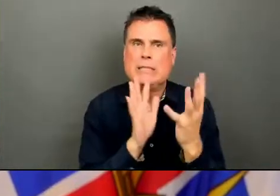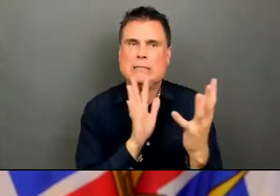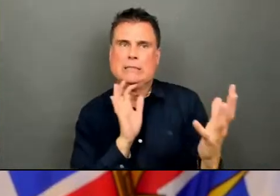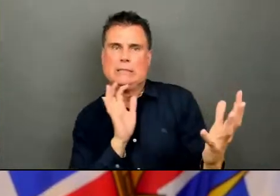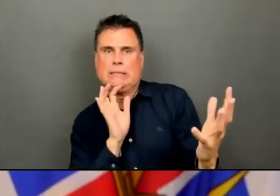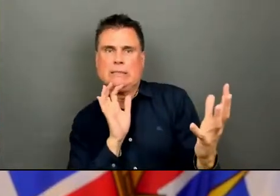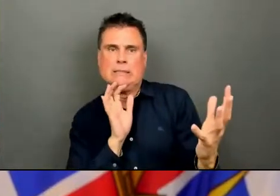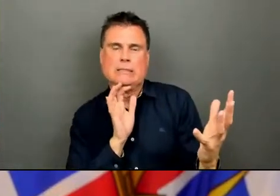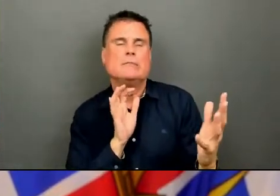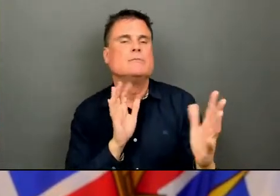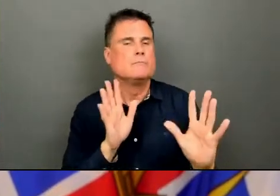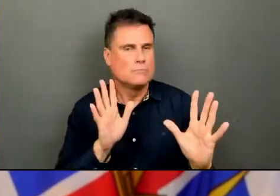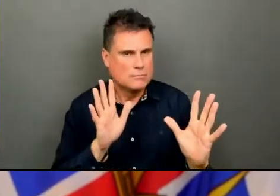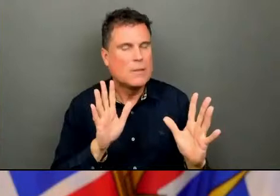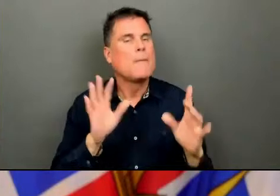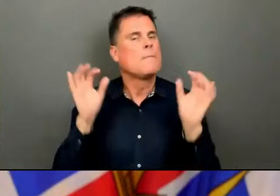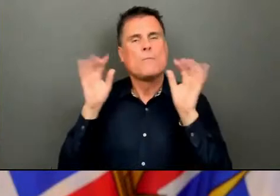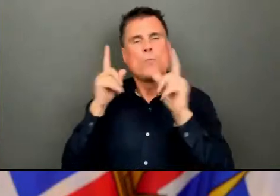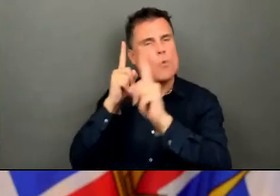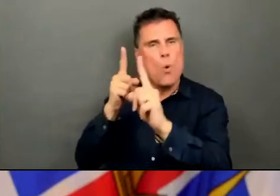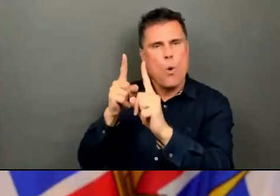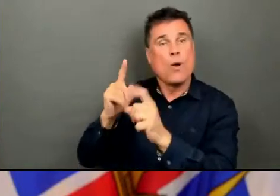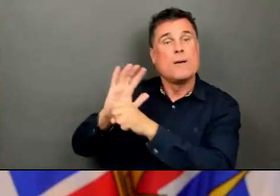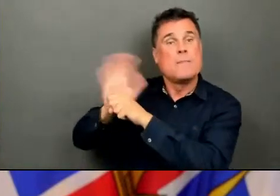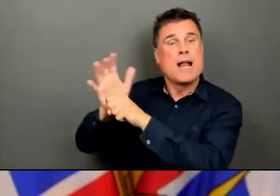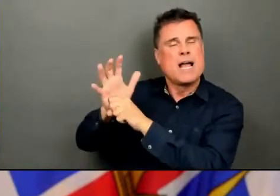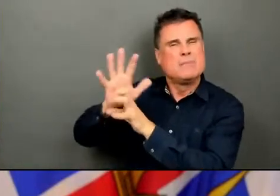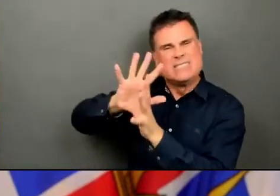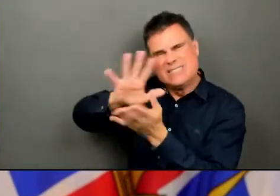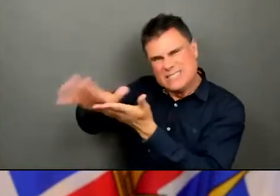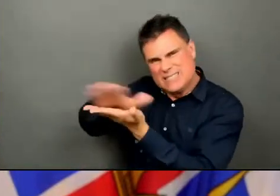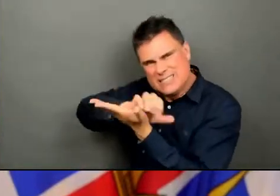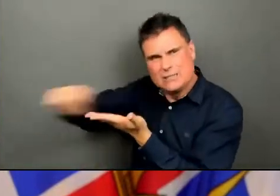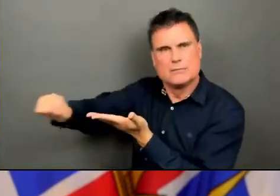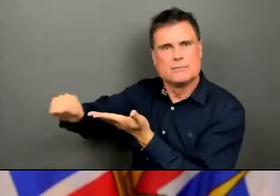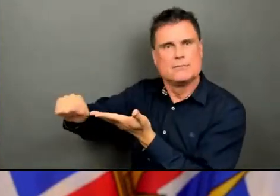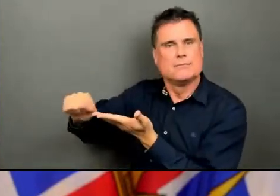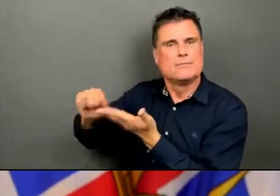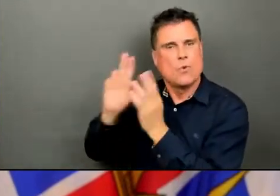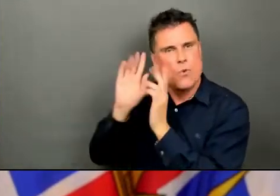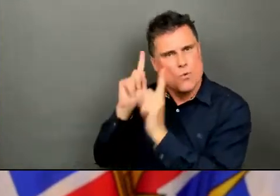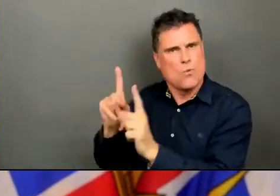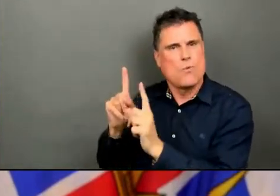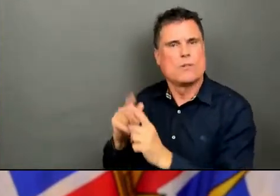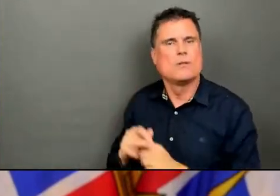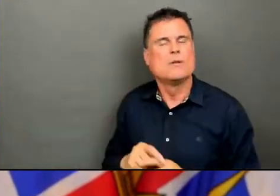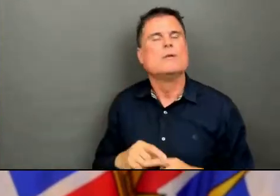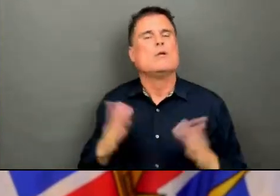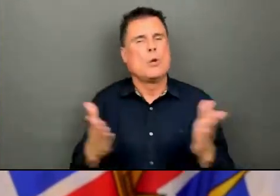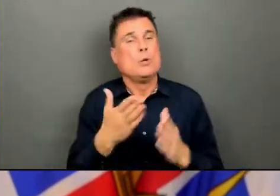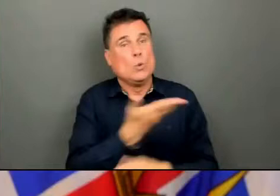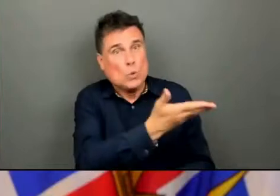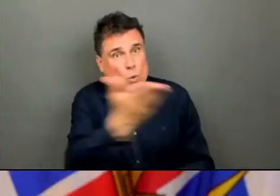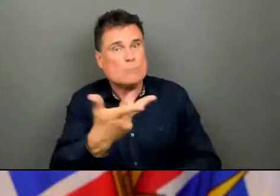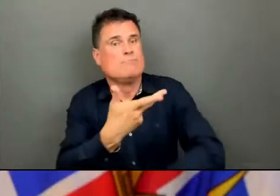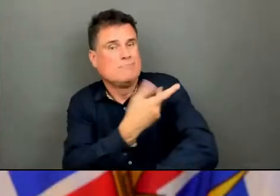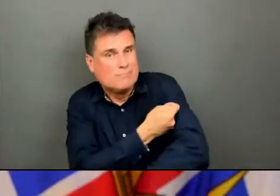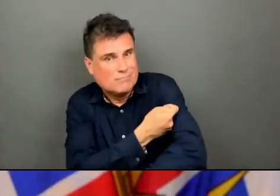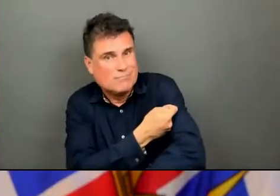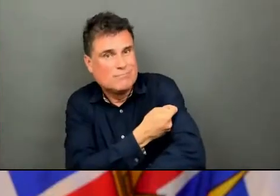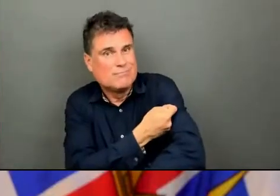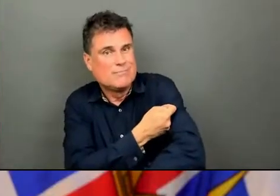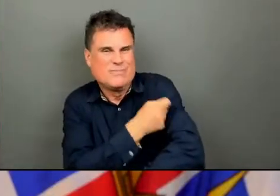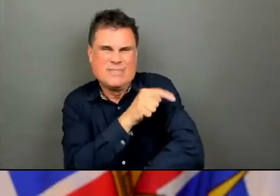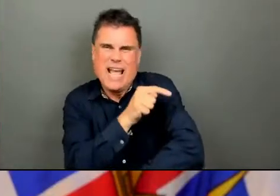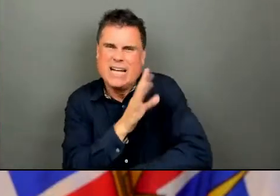us. Let's make sure we encourage everybody to get their immunizations. That is the tool that we have now that gets us